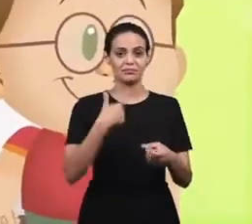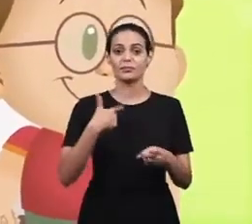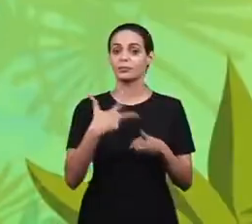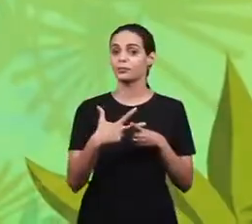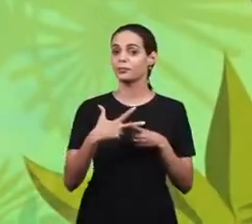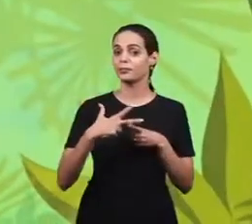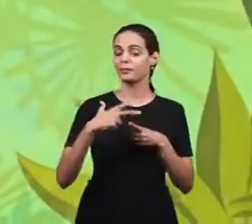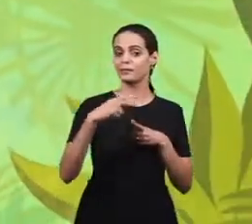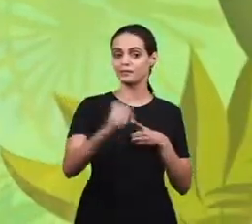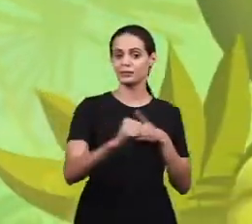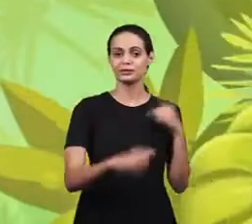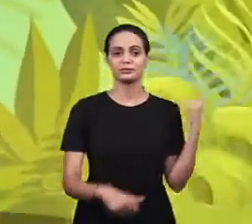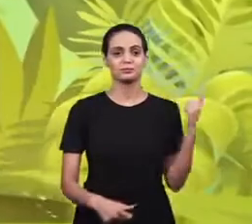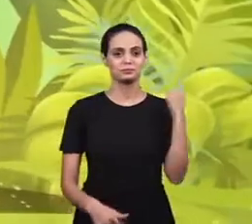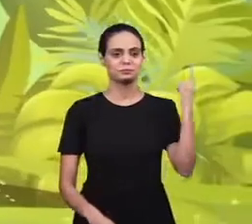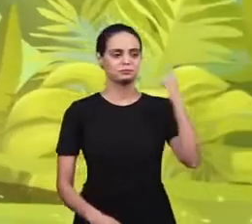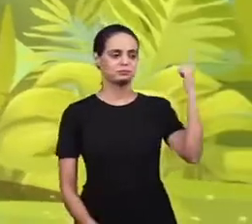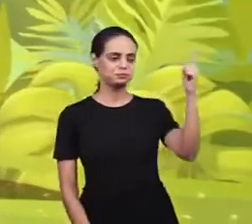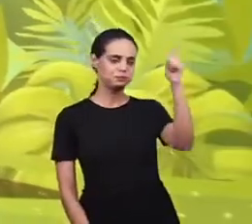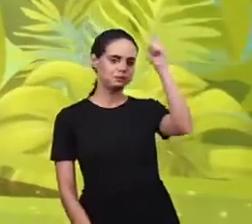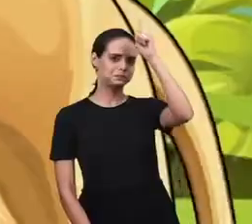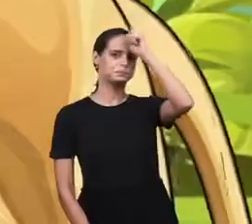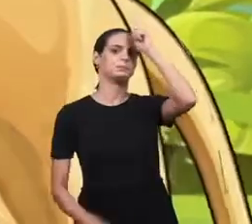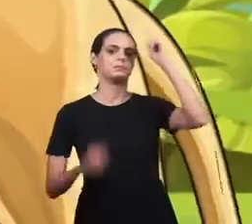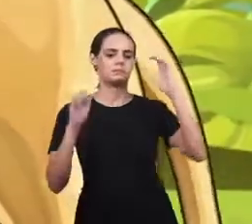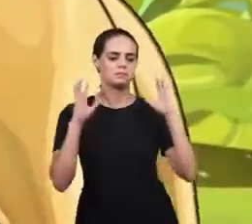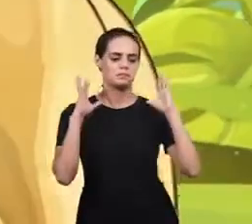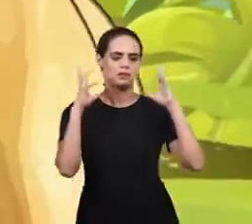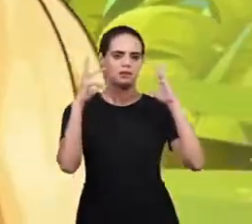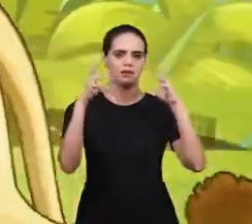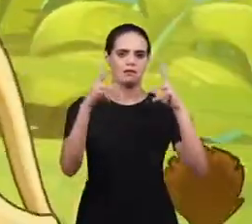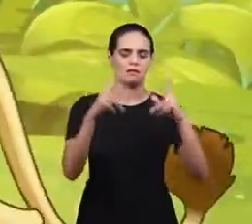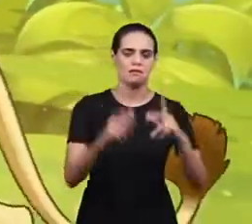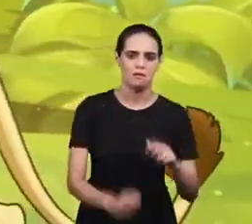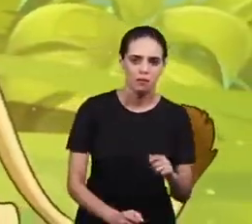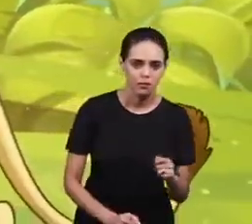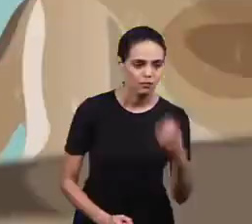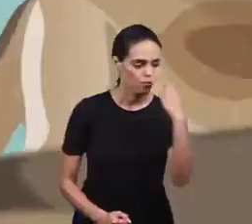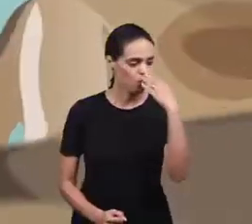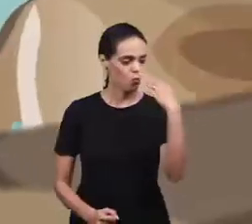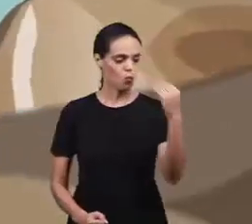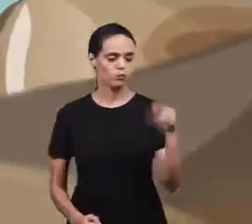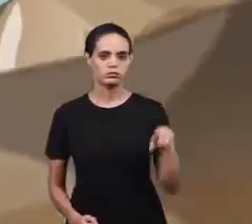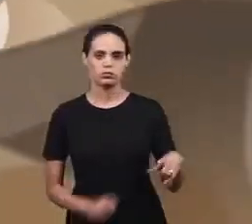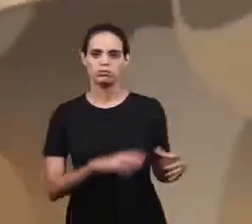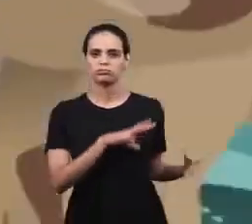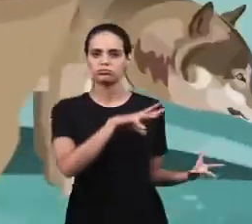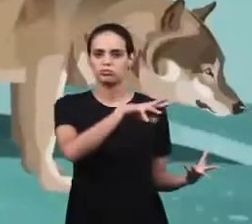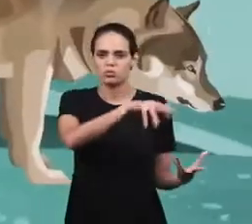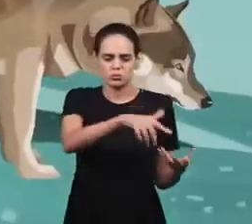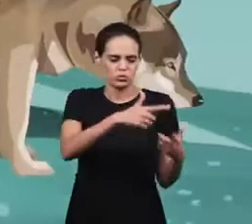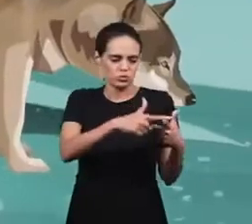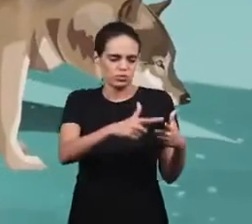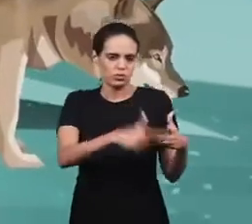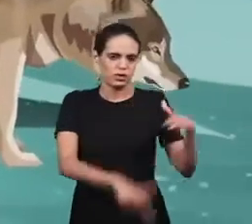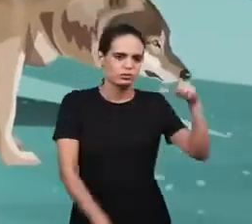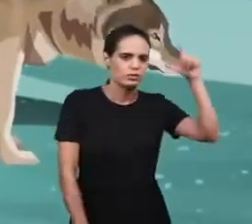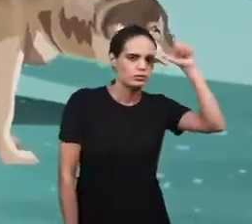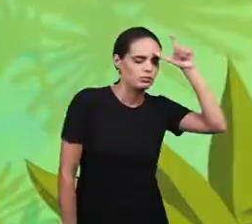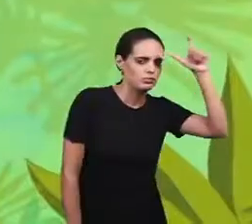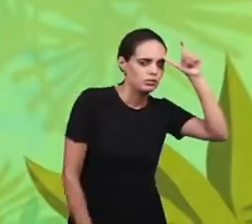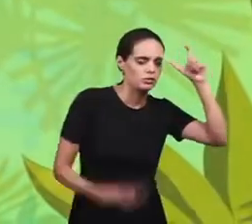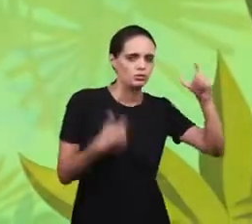I overcome giants, I overcome lions, I overcome the wolves of the world.